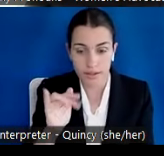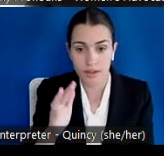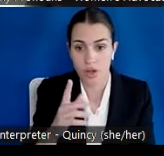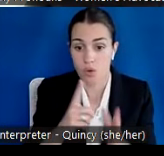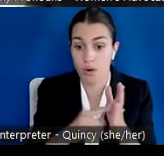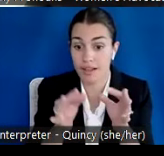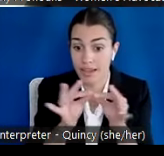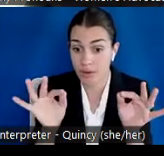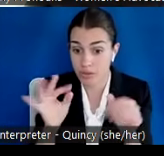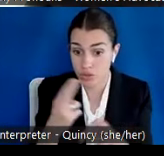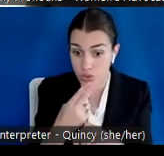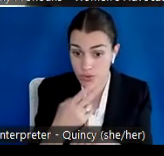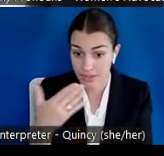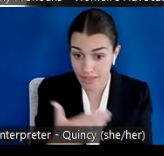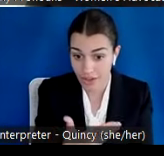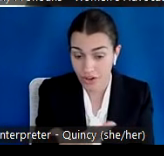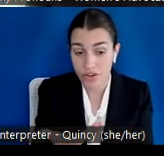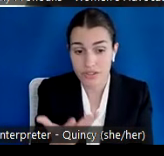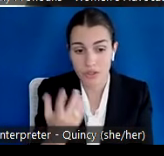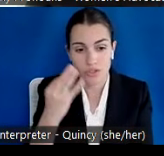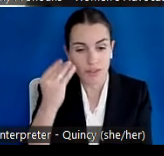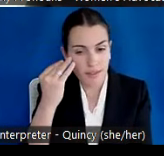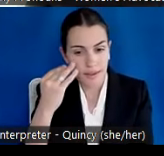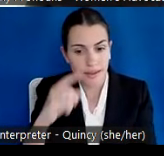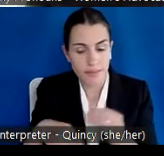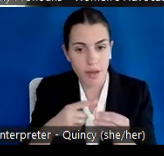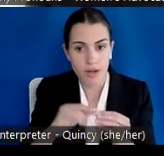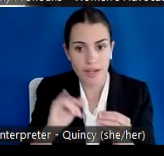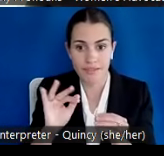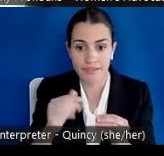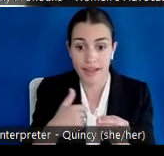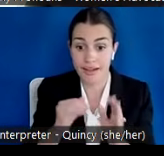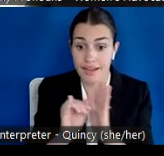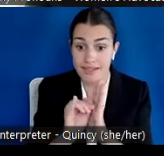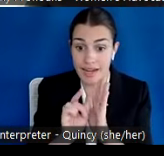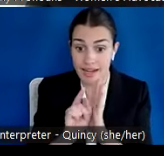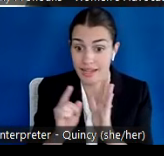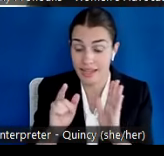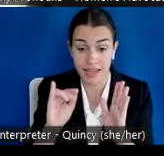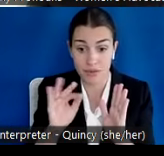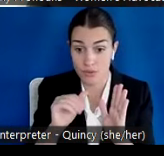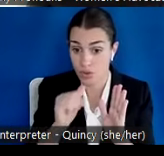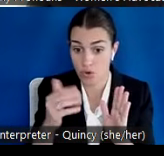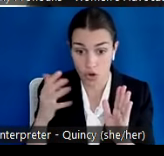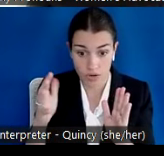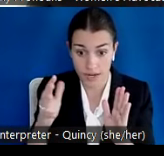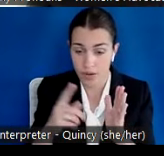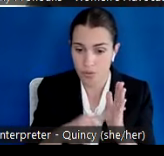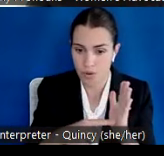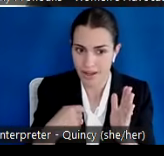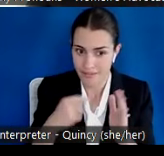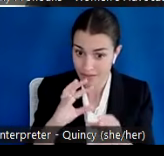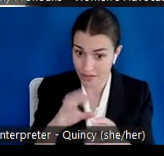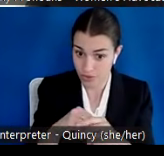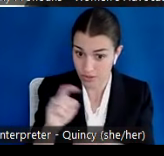you use there? So just kind of thinking of if I had this identity, if you don't already, what I feel included, what I